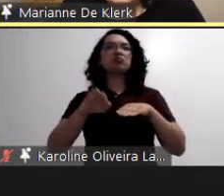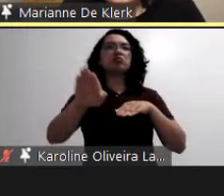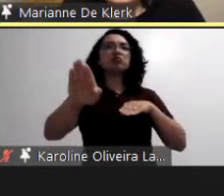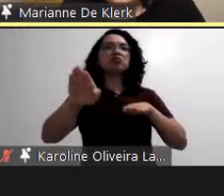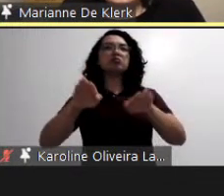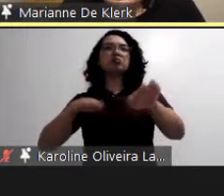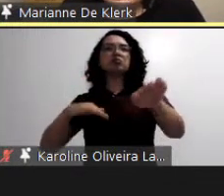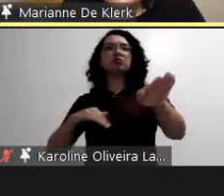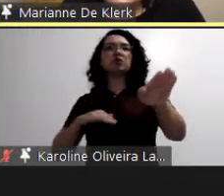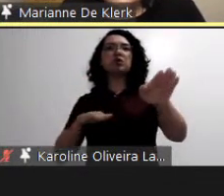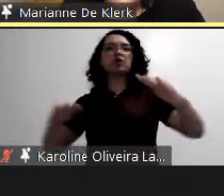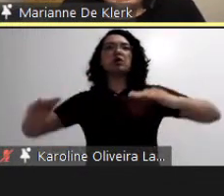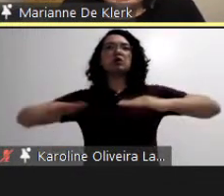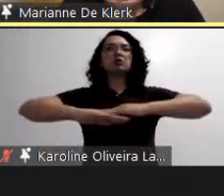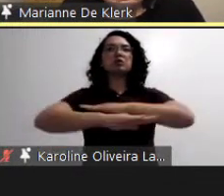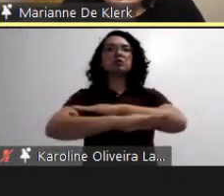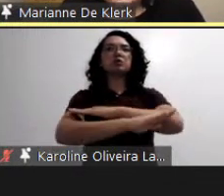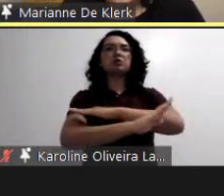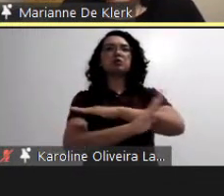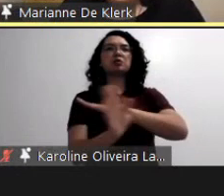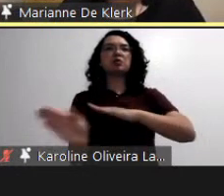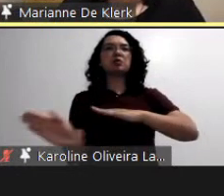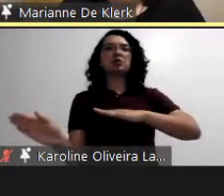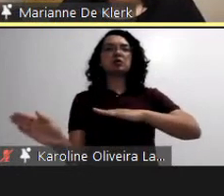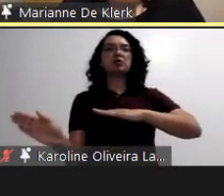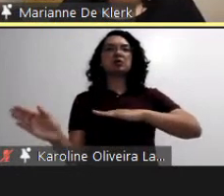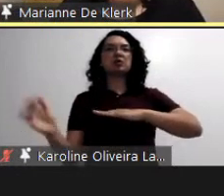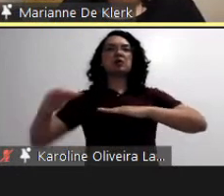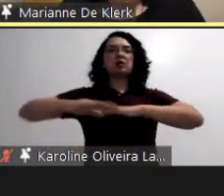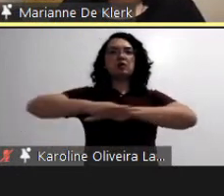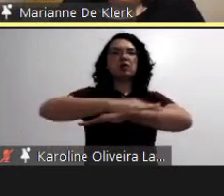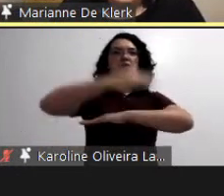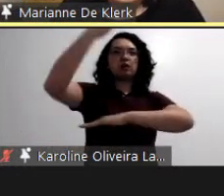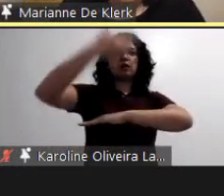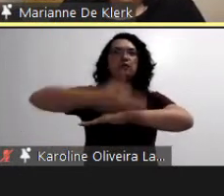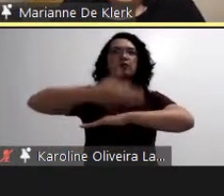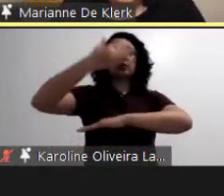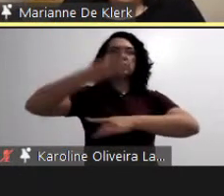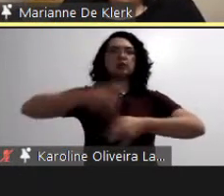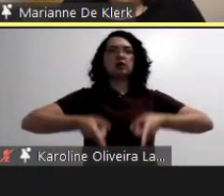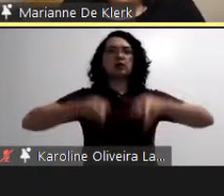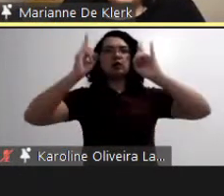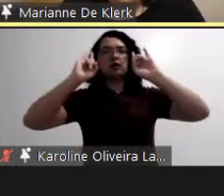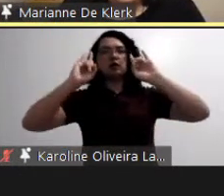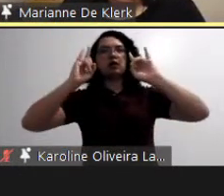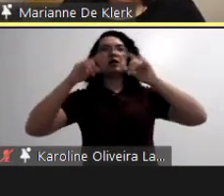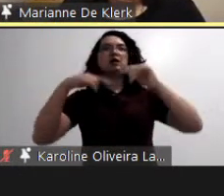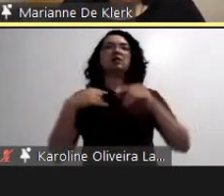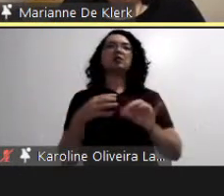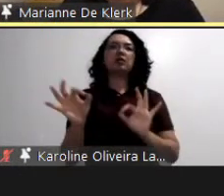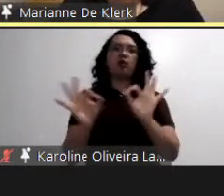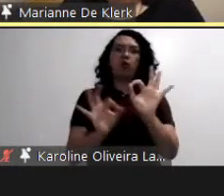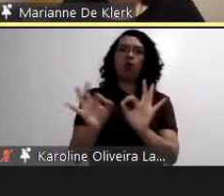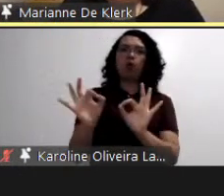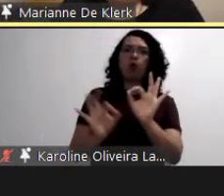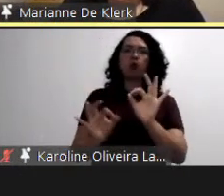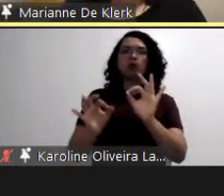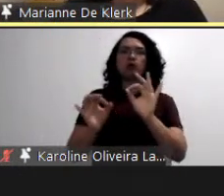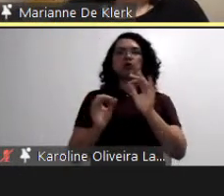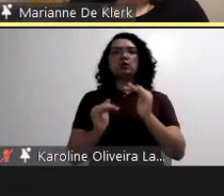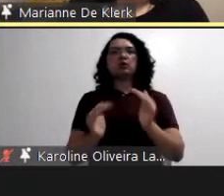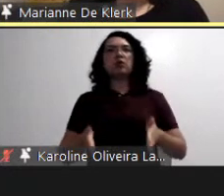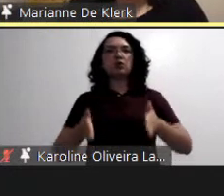sun control, the vertical louvers, the free forms on the roof, again, very much Brazilian